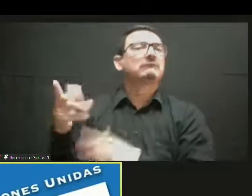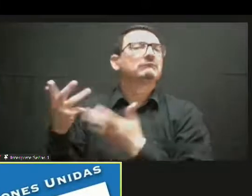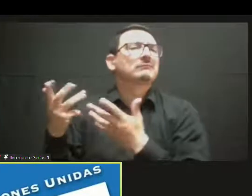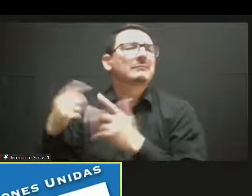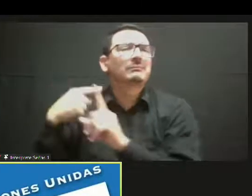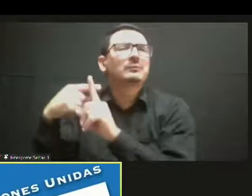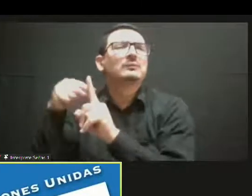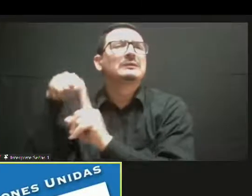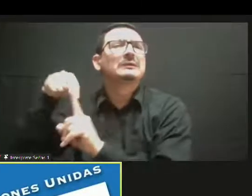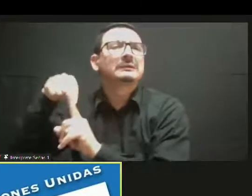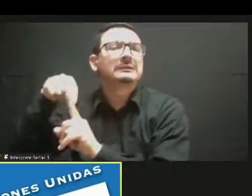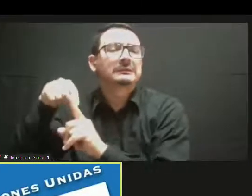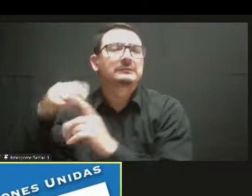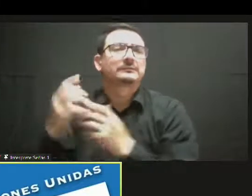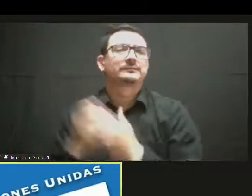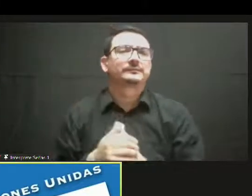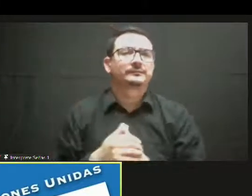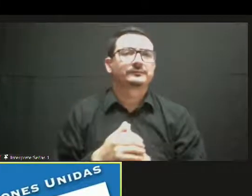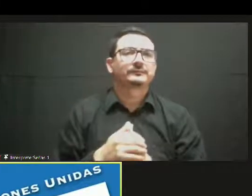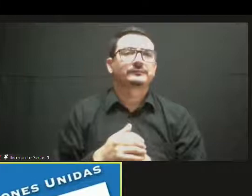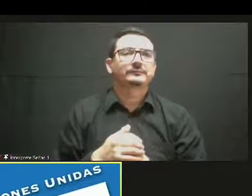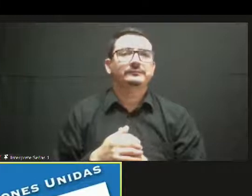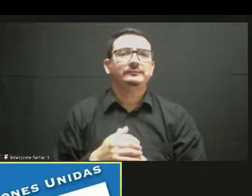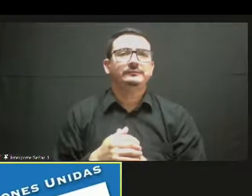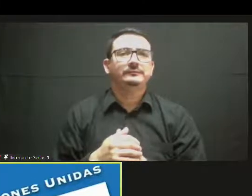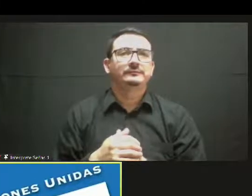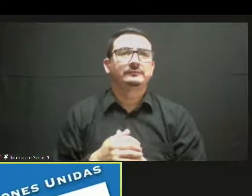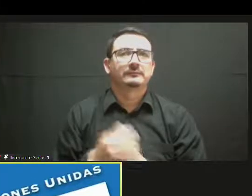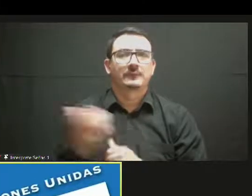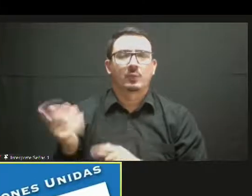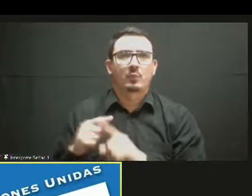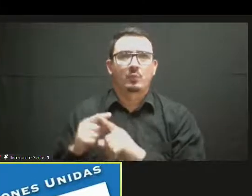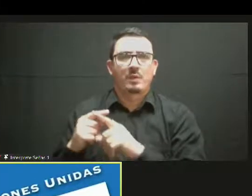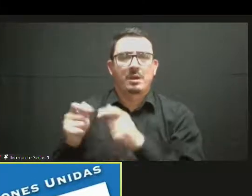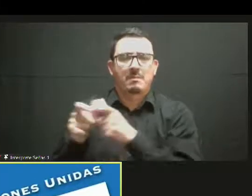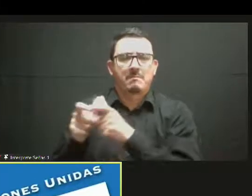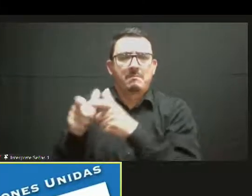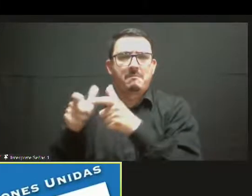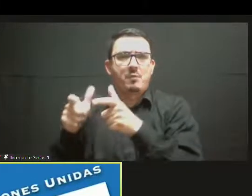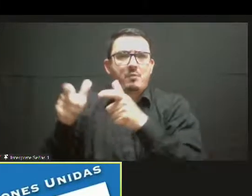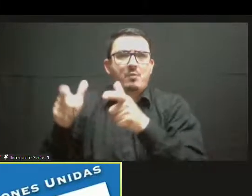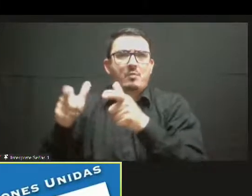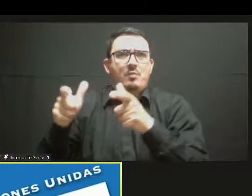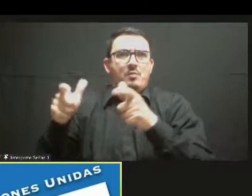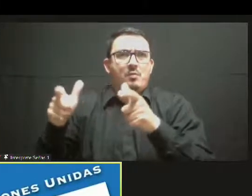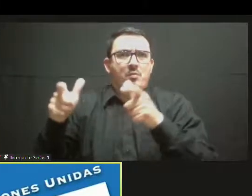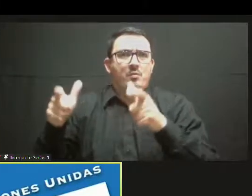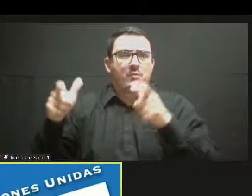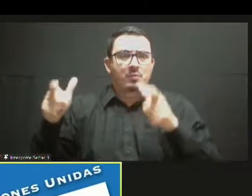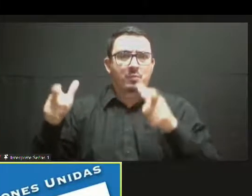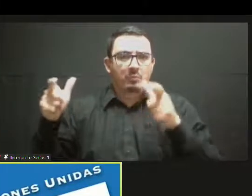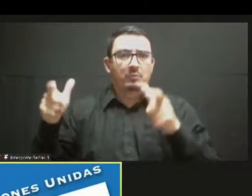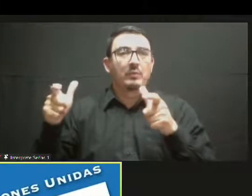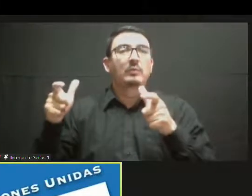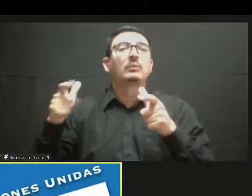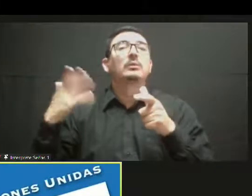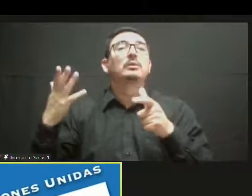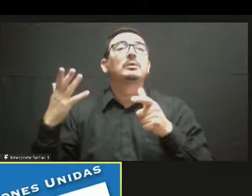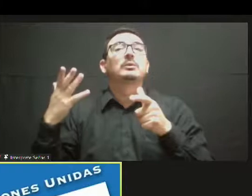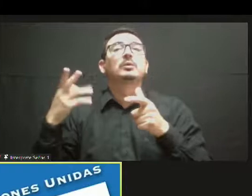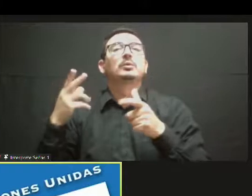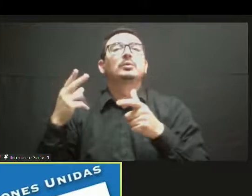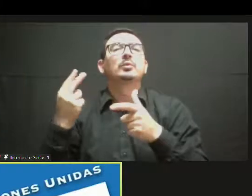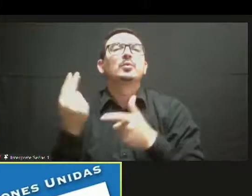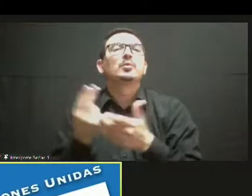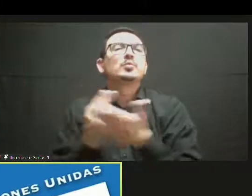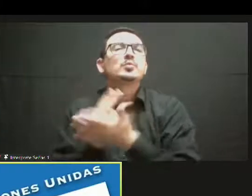of mobile phones, smartphones in Africa really present a tremendous opportunity for different types of services related to